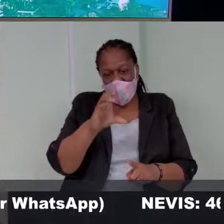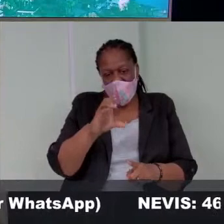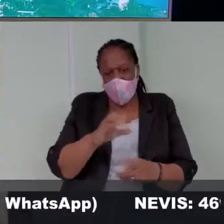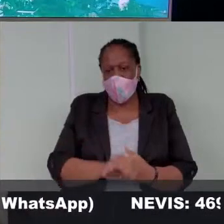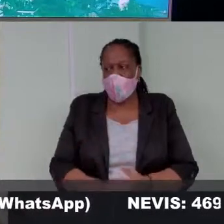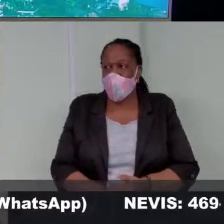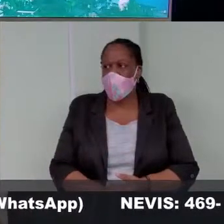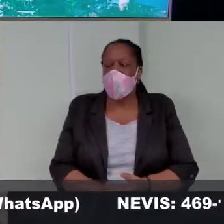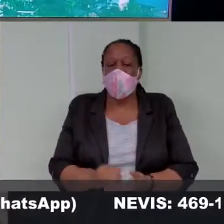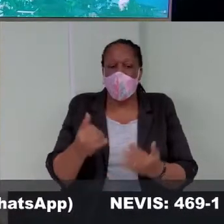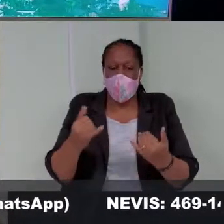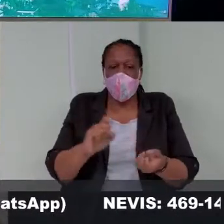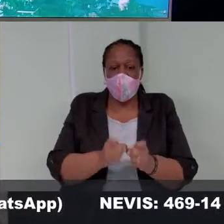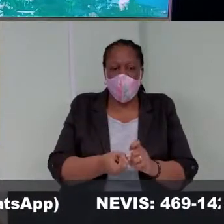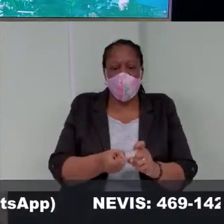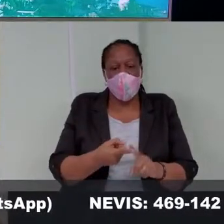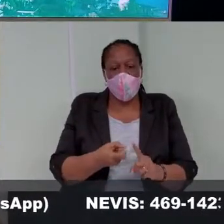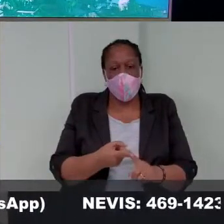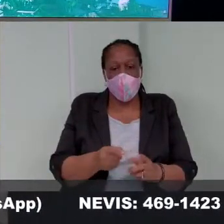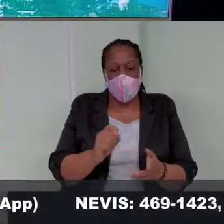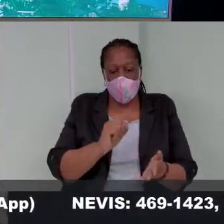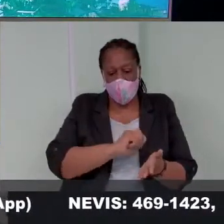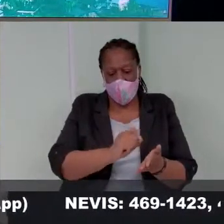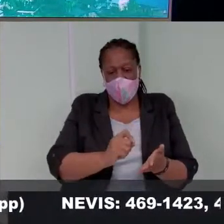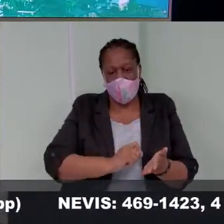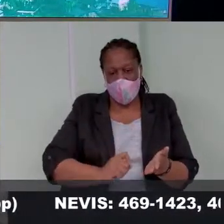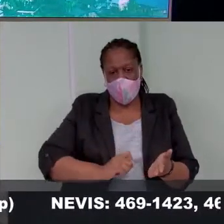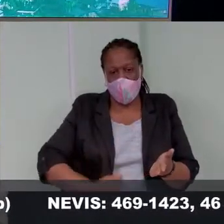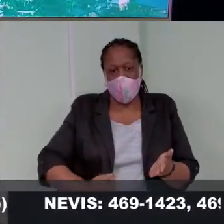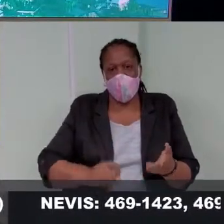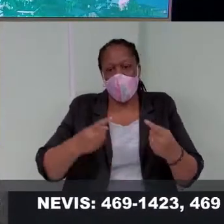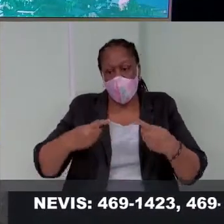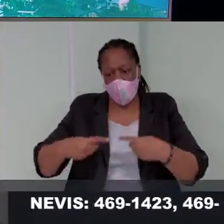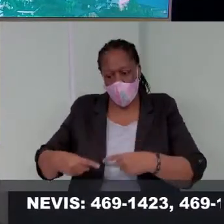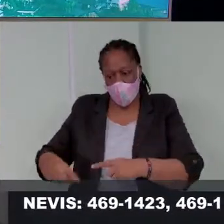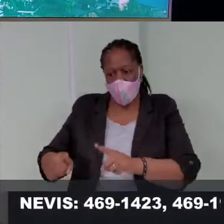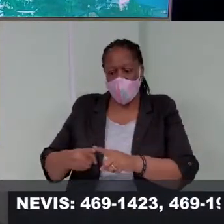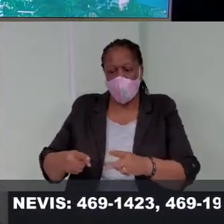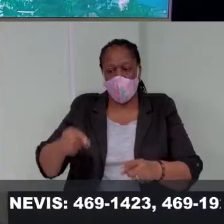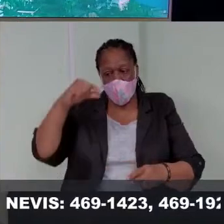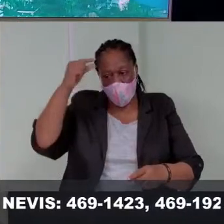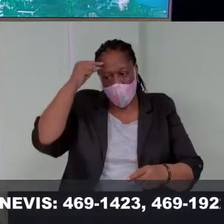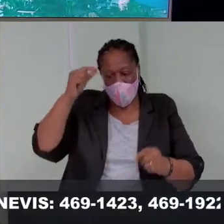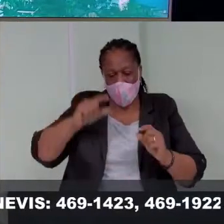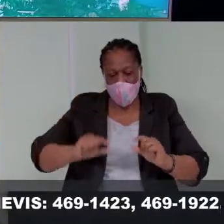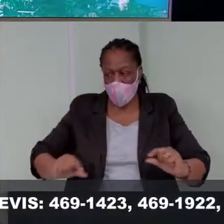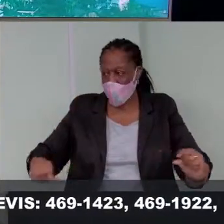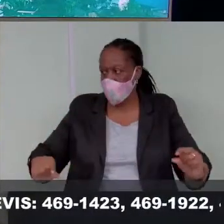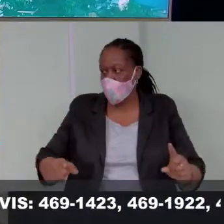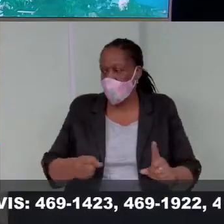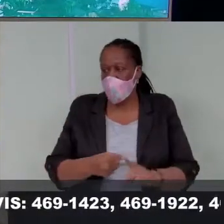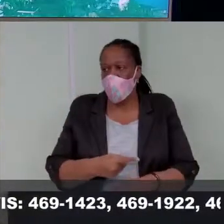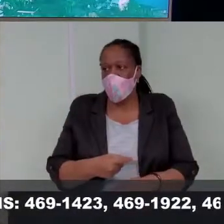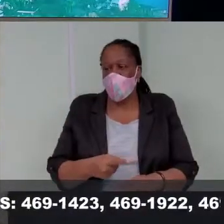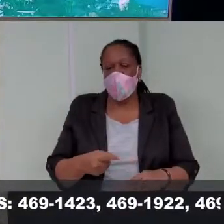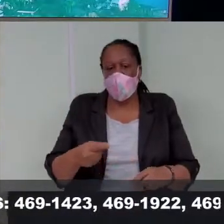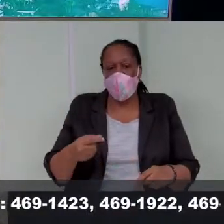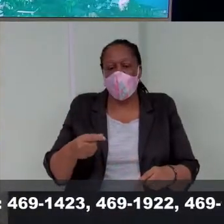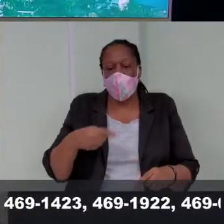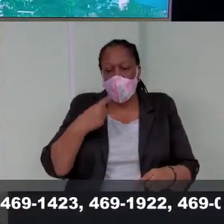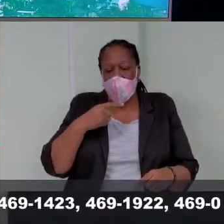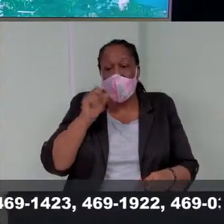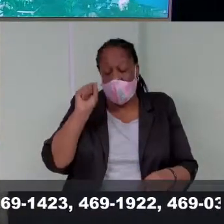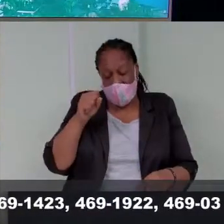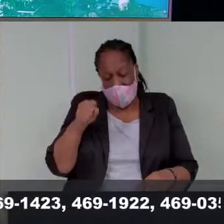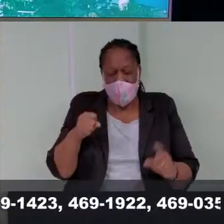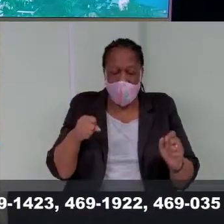made now. The bill has to be sent to the Governor General for his assent, and then it would be published in the